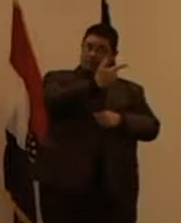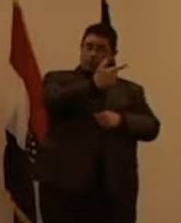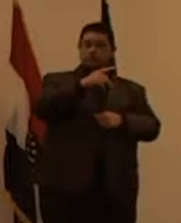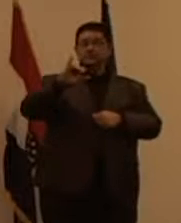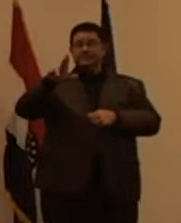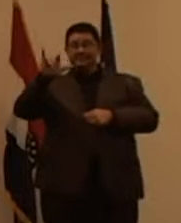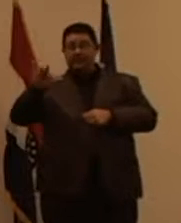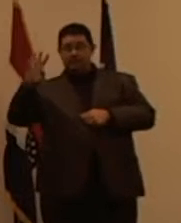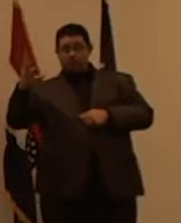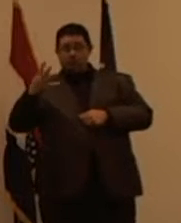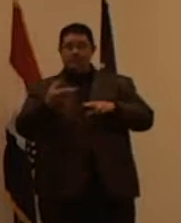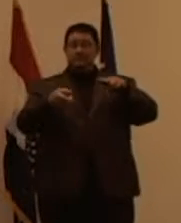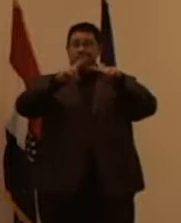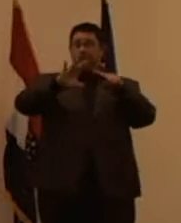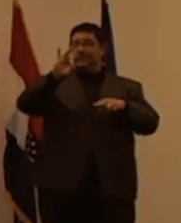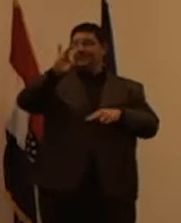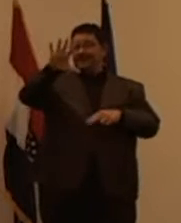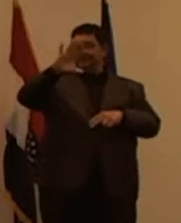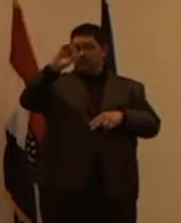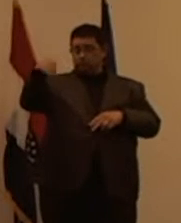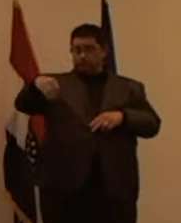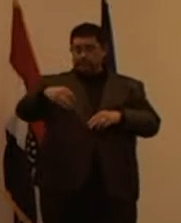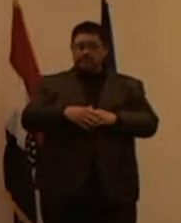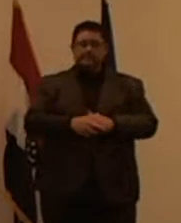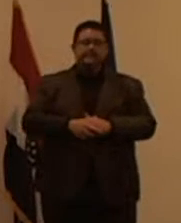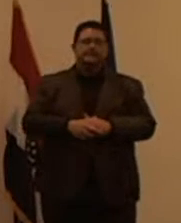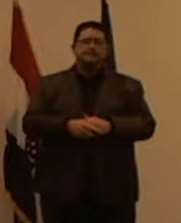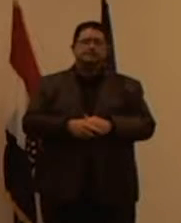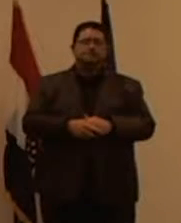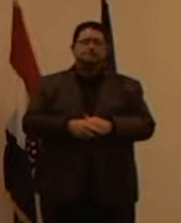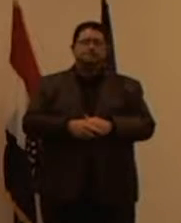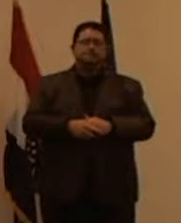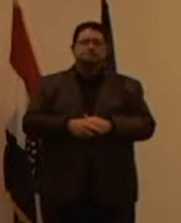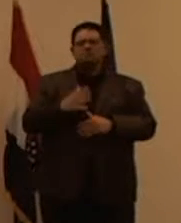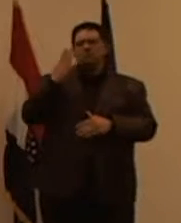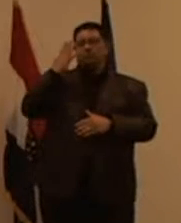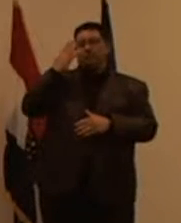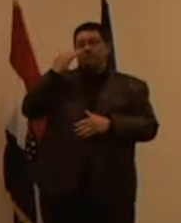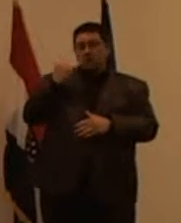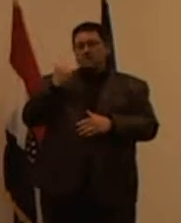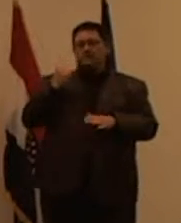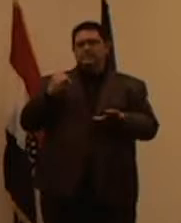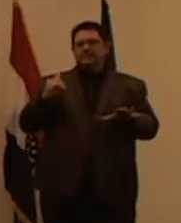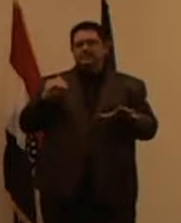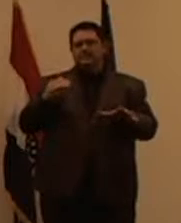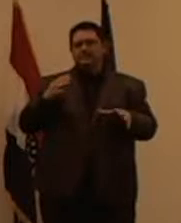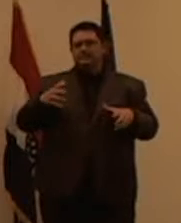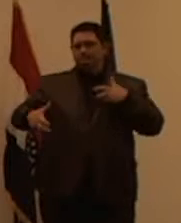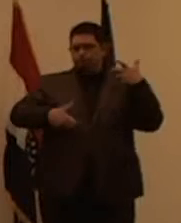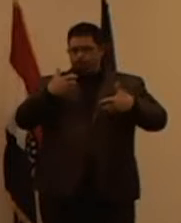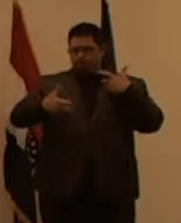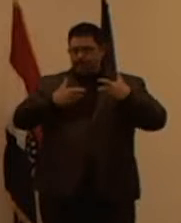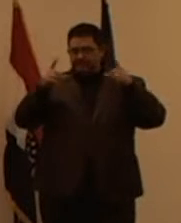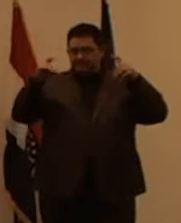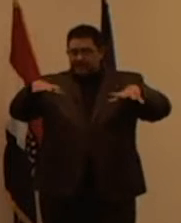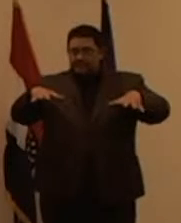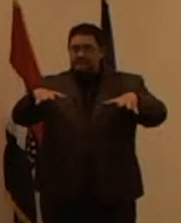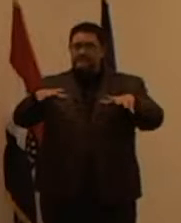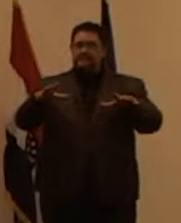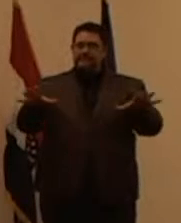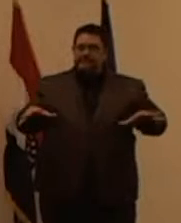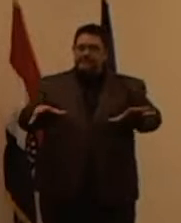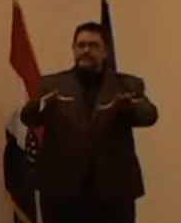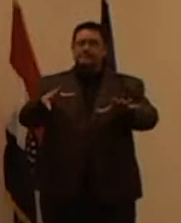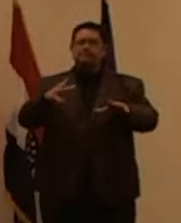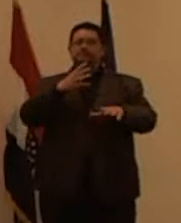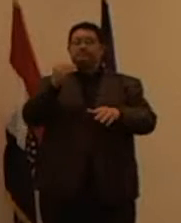have decreased 85%. This is due to aggressive testing and control strategies in our long-term